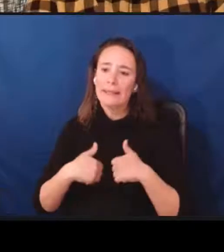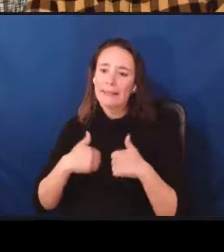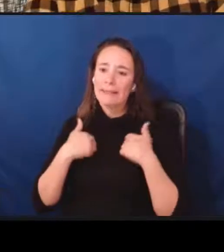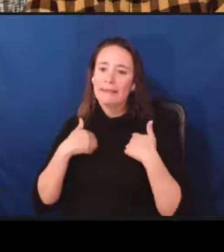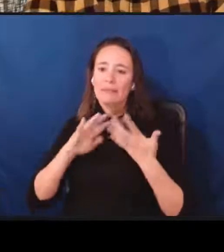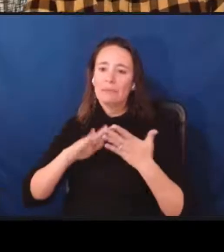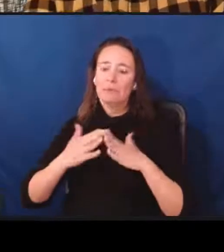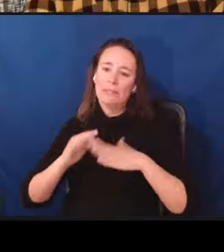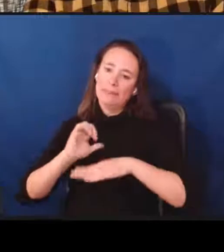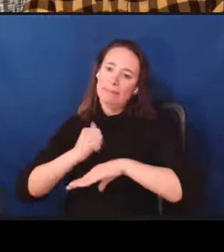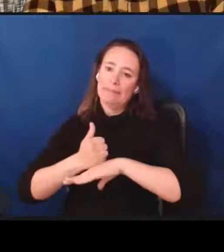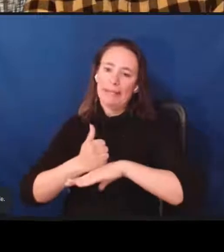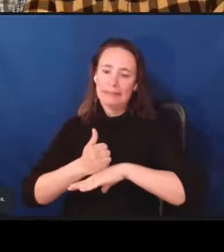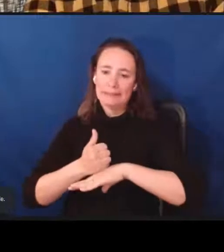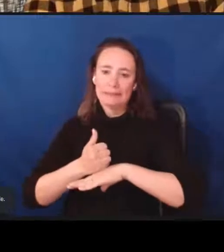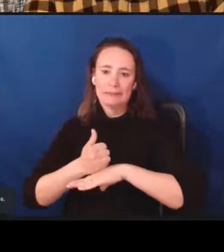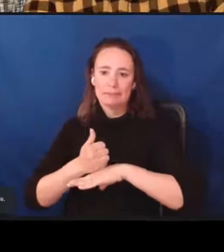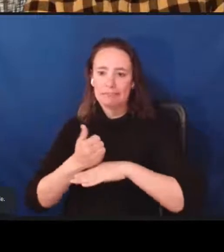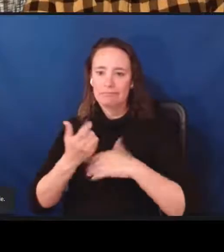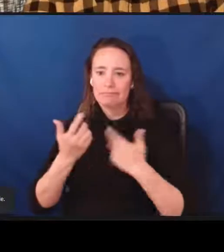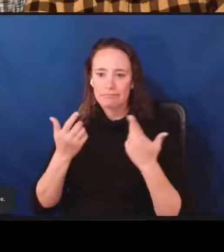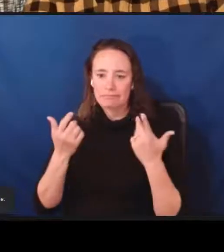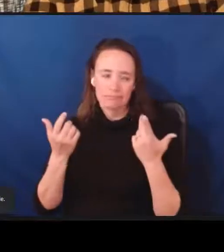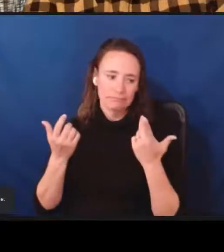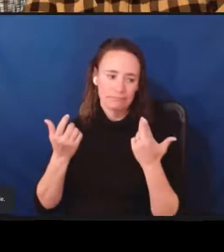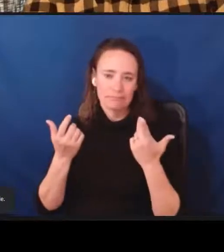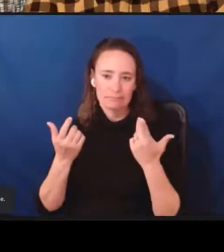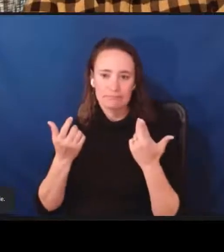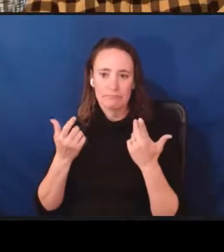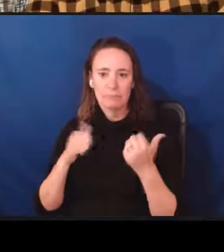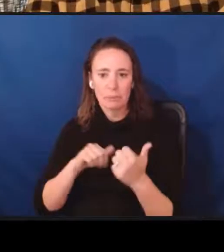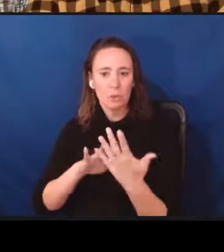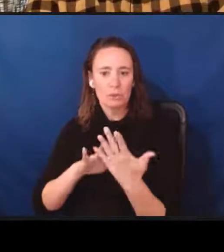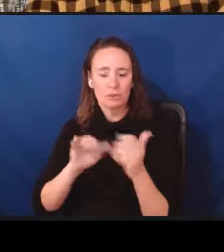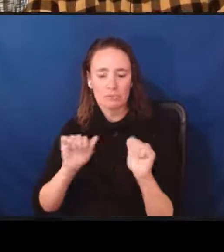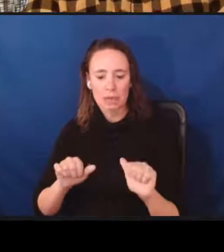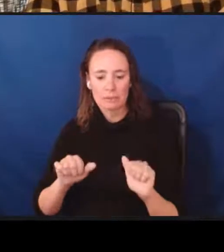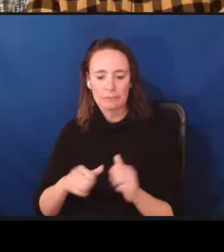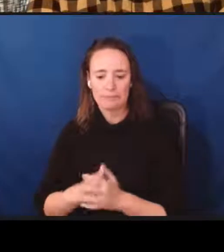community-based way possible. But yeah,